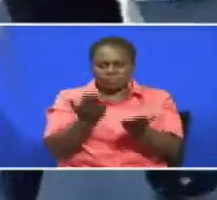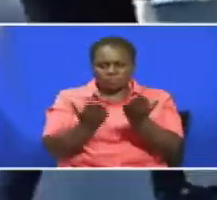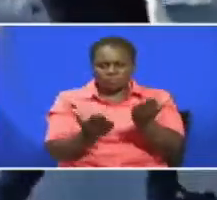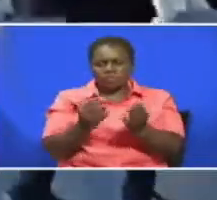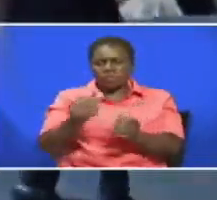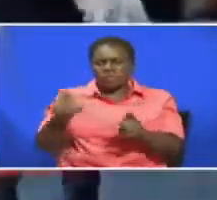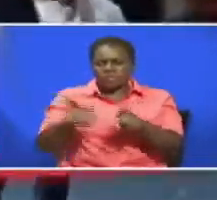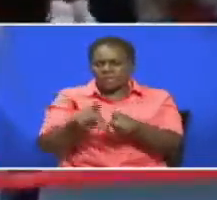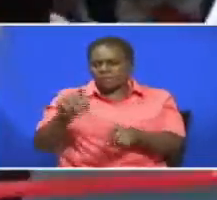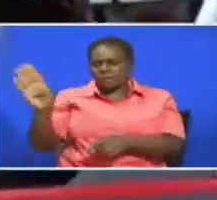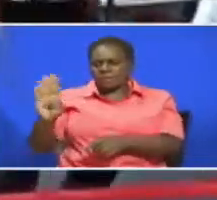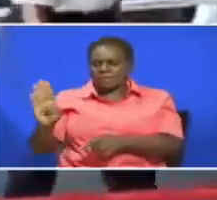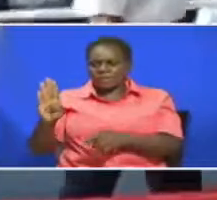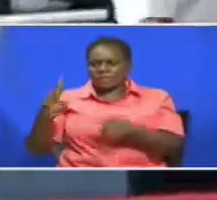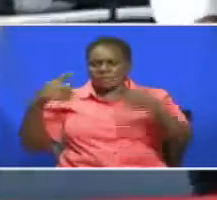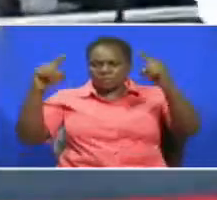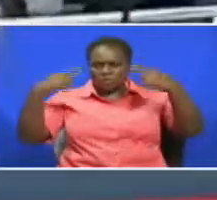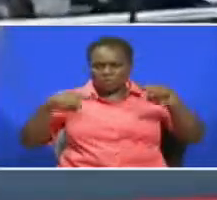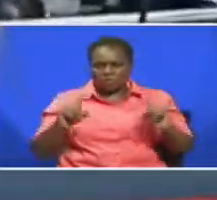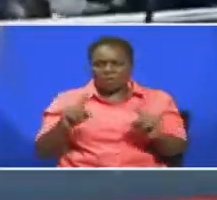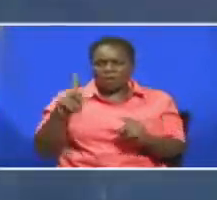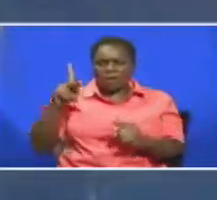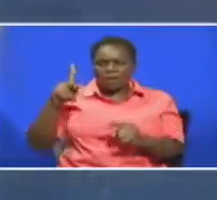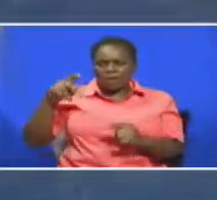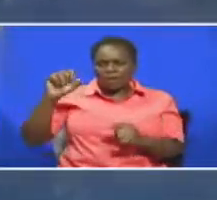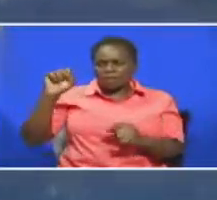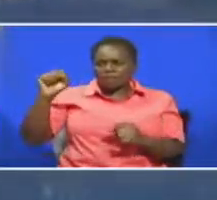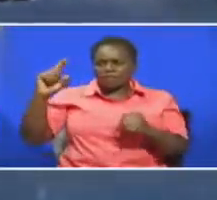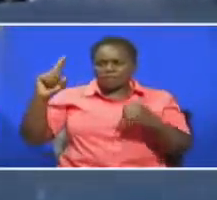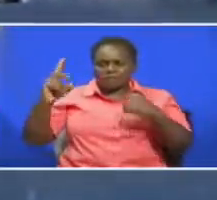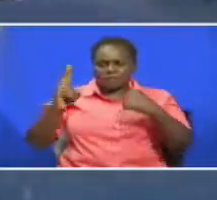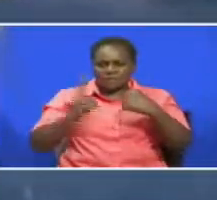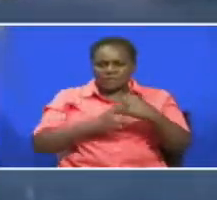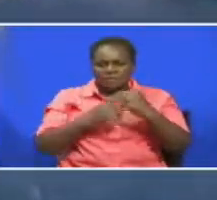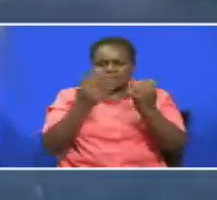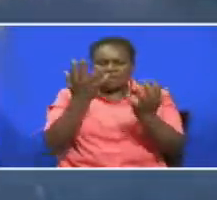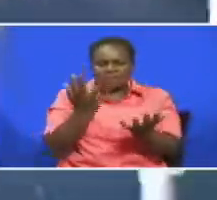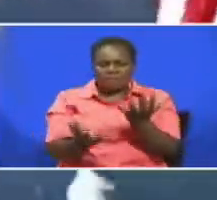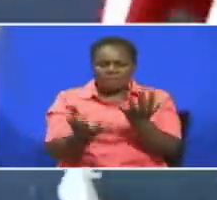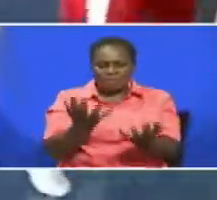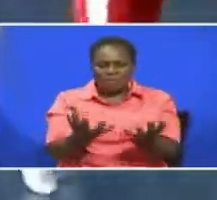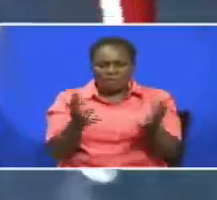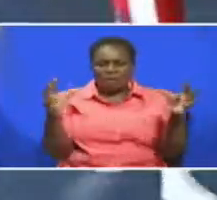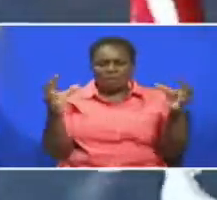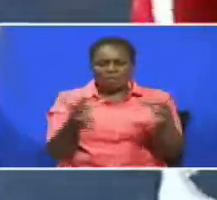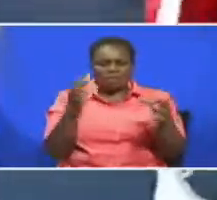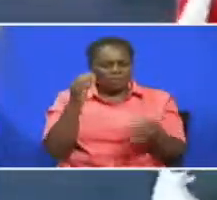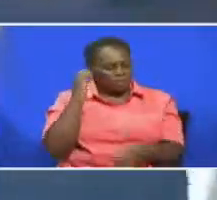while Beatrice Akoth dominated Perita Refa in the 57-kilogram weight category.